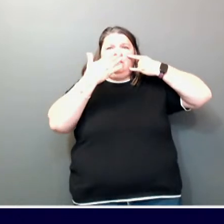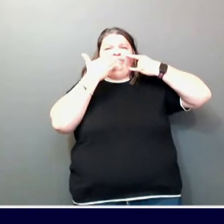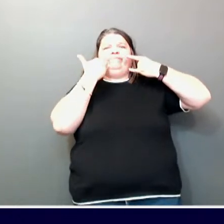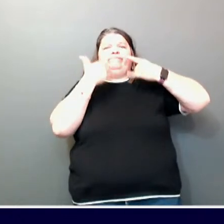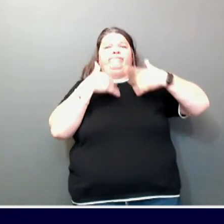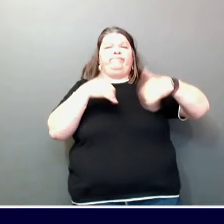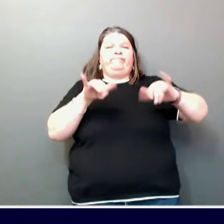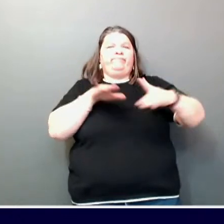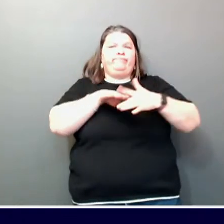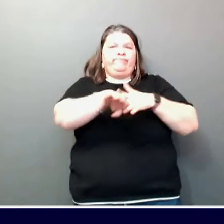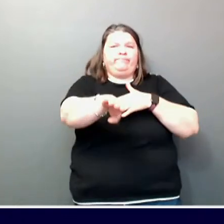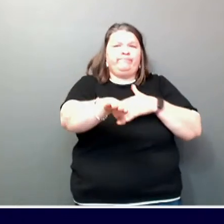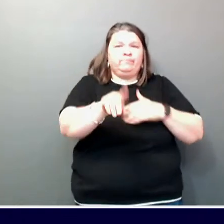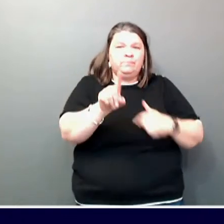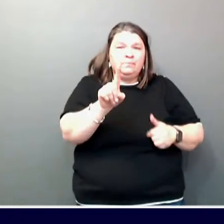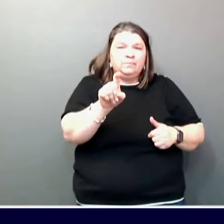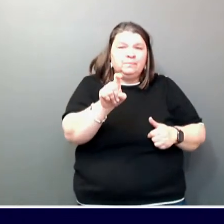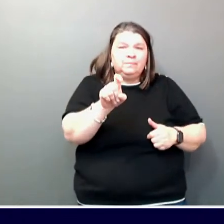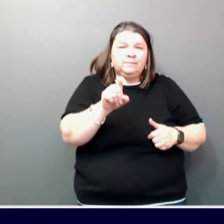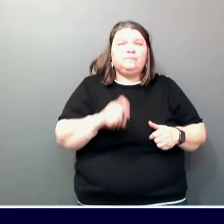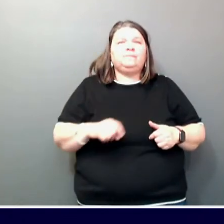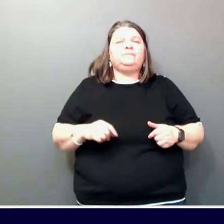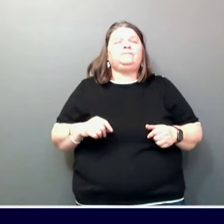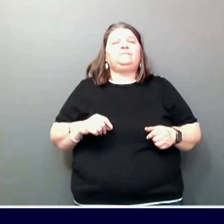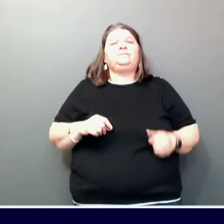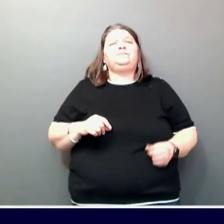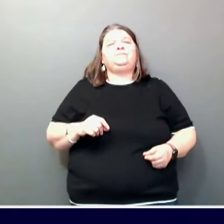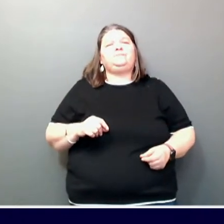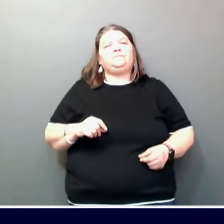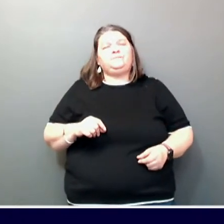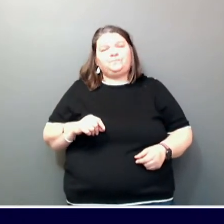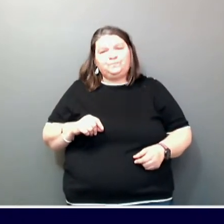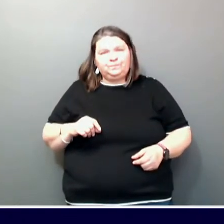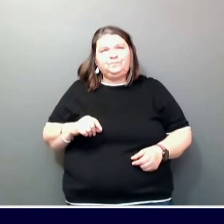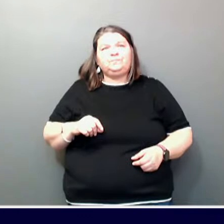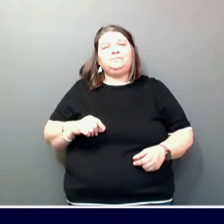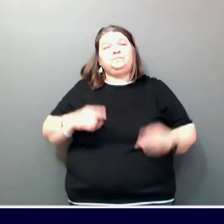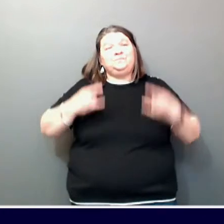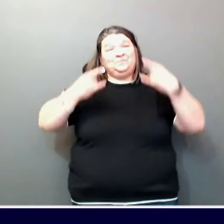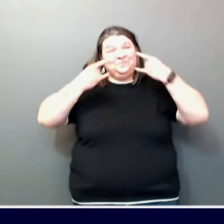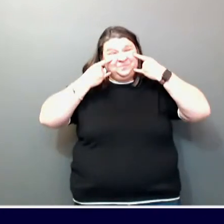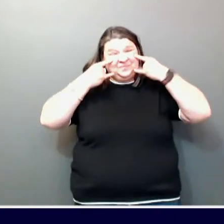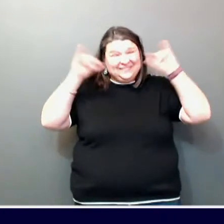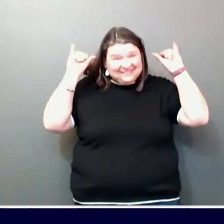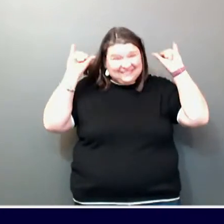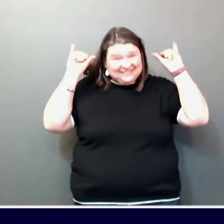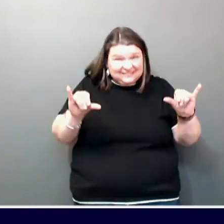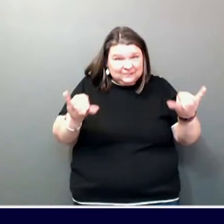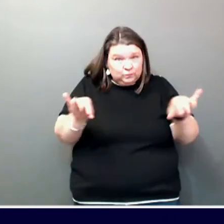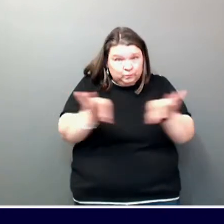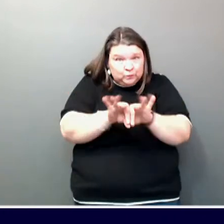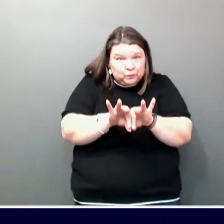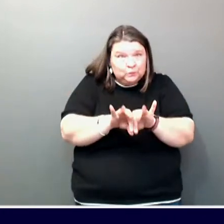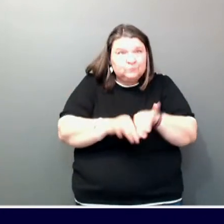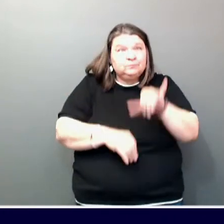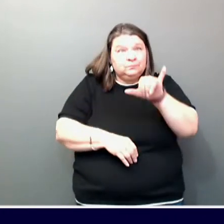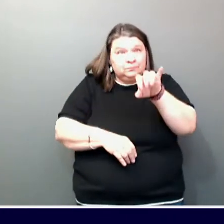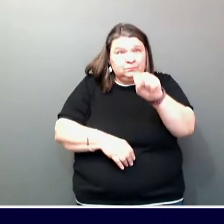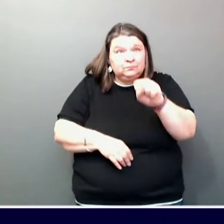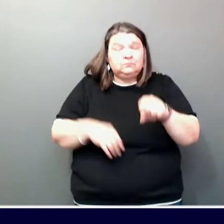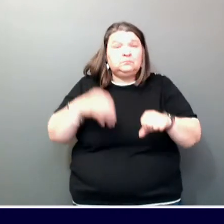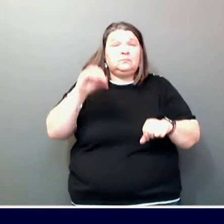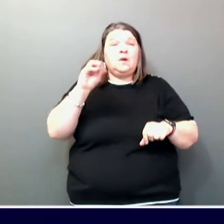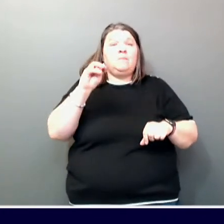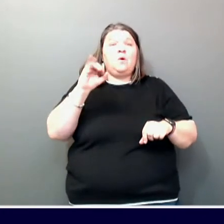no, it's a good pickup, Chris. No, there's nothing per se about Omicron as it relates to being able to evade masks.